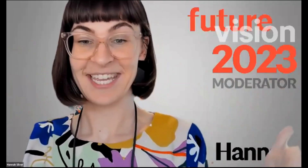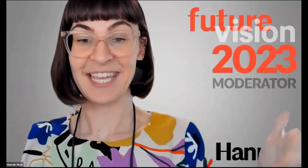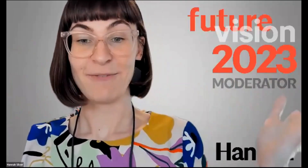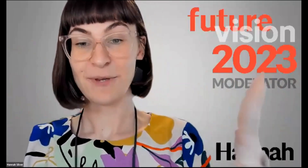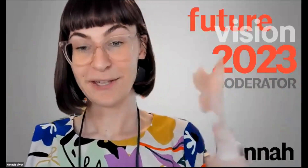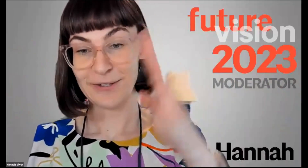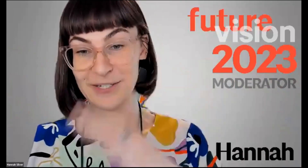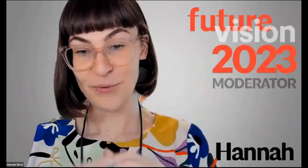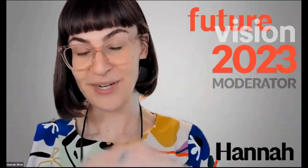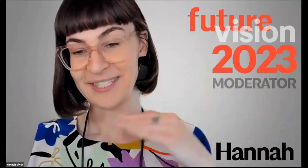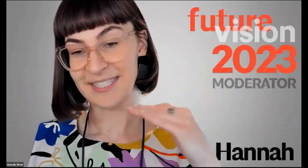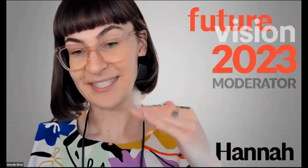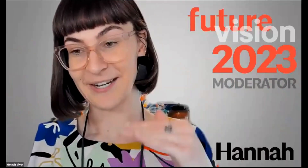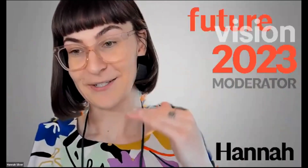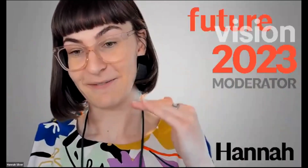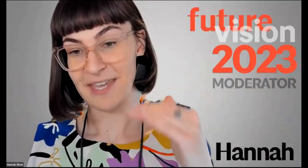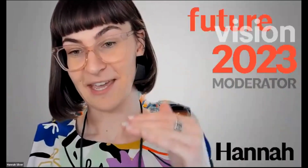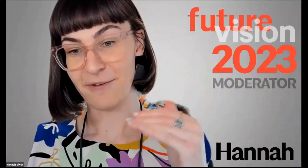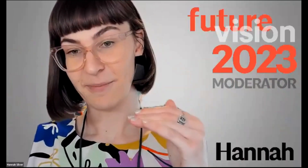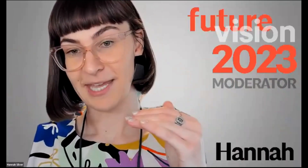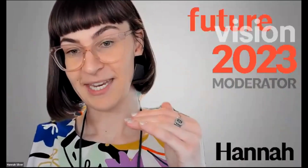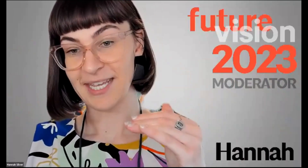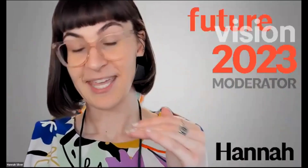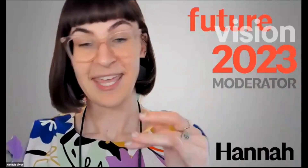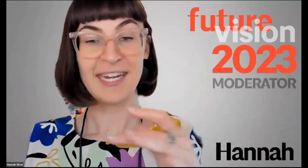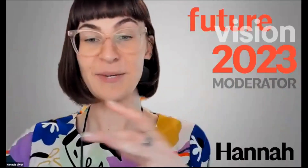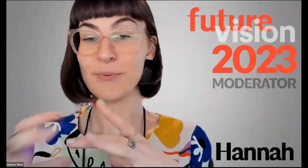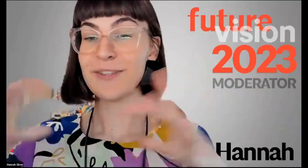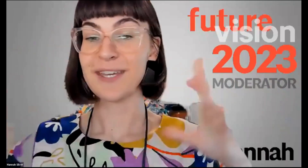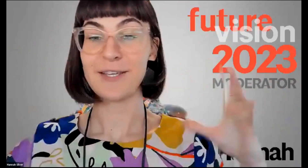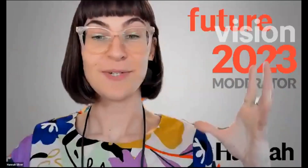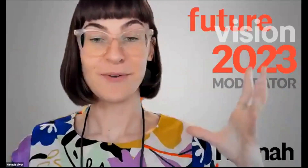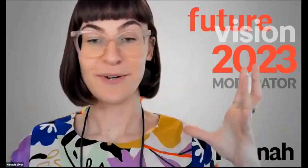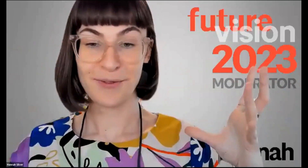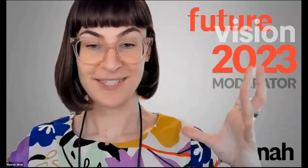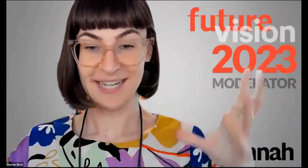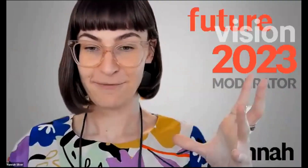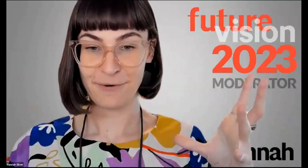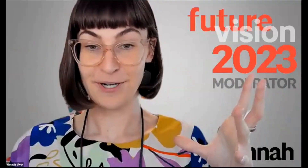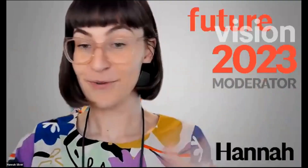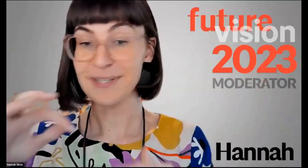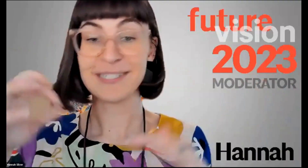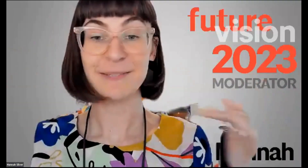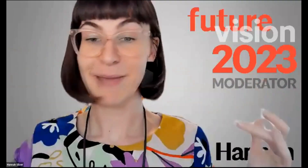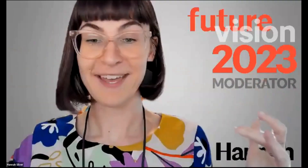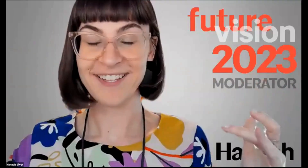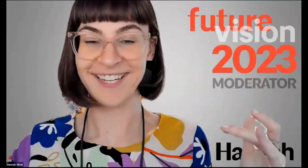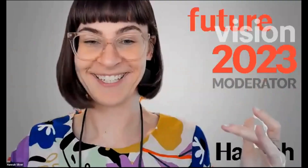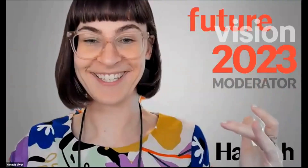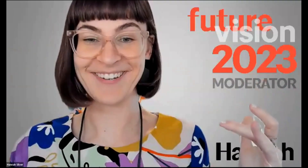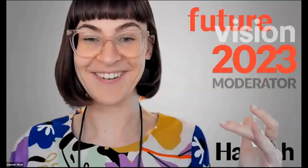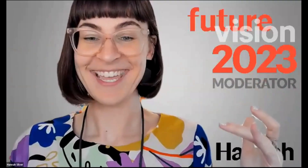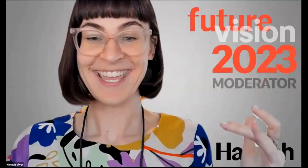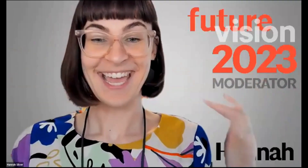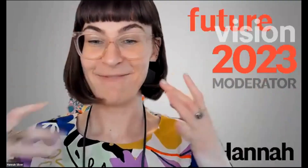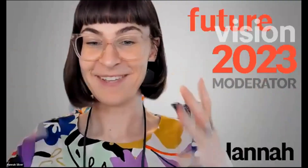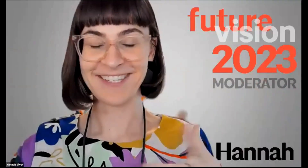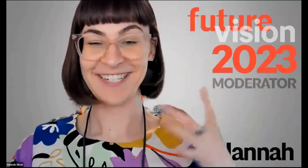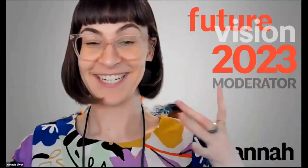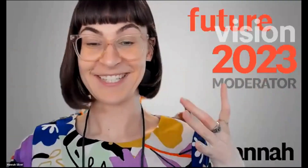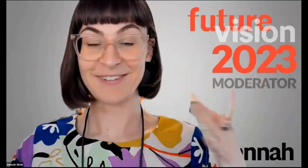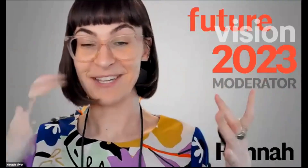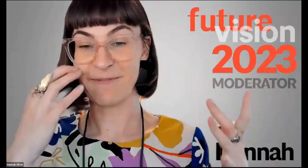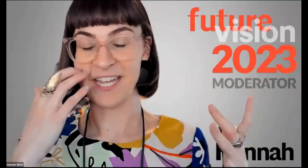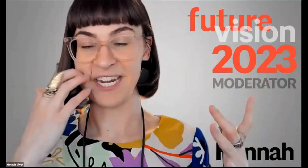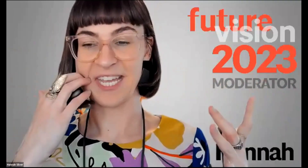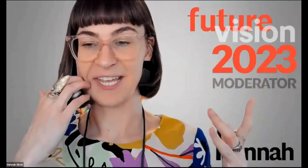because if you can learn the 26 letters of the alphabet, any word that you don't know the sign for, you can spell. So I've been